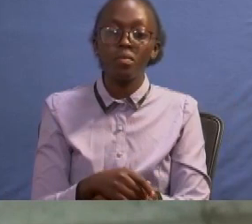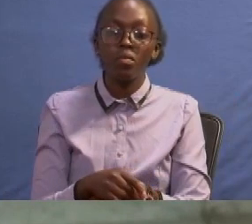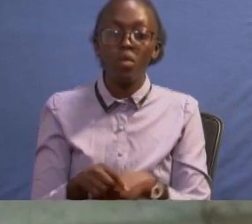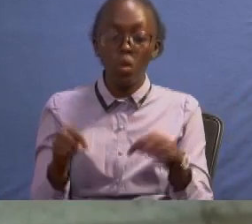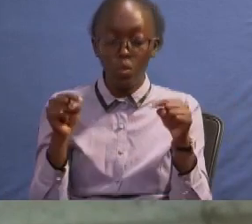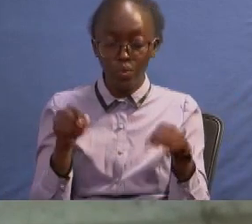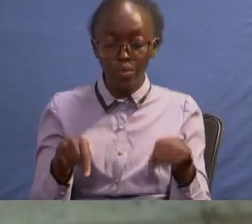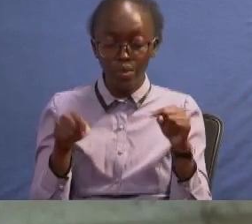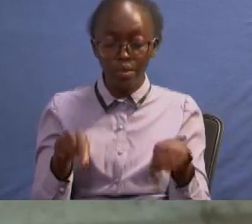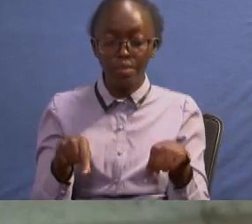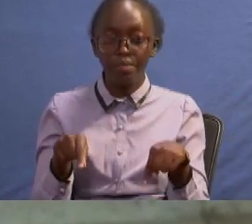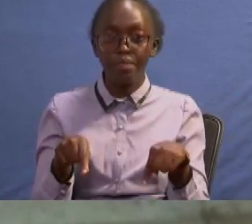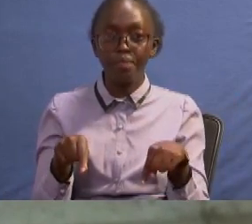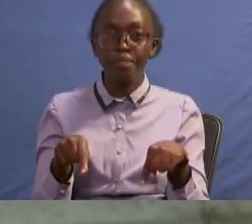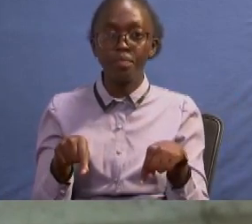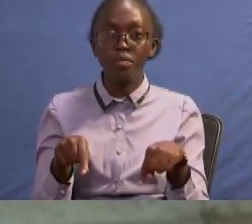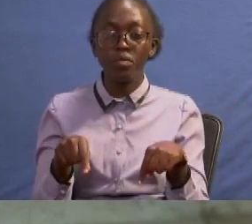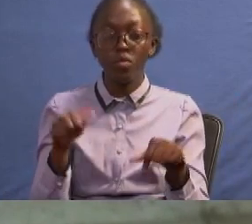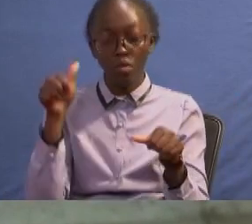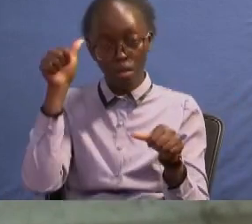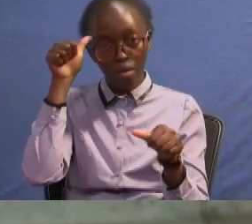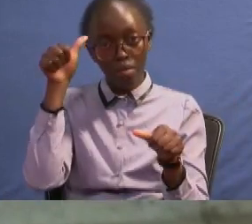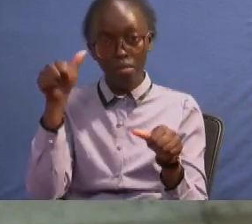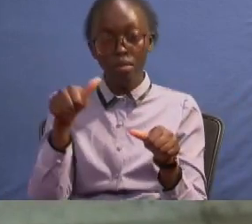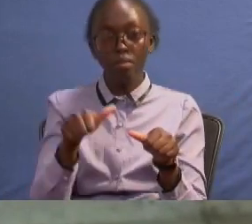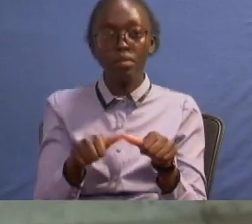we are commemorating